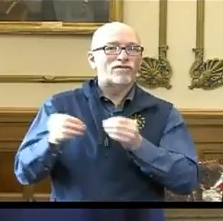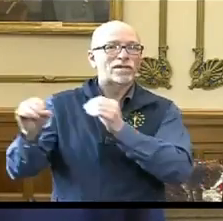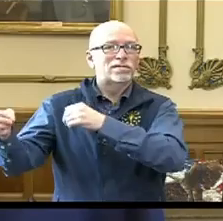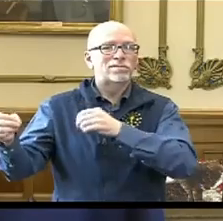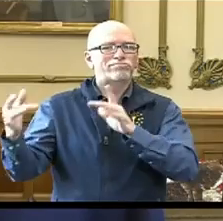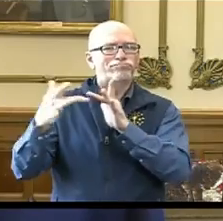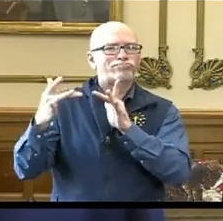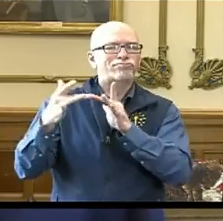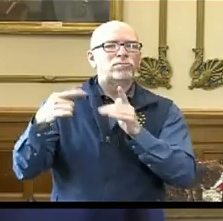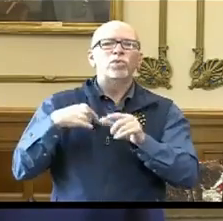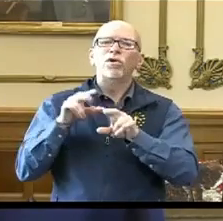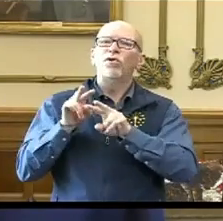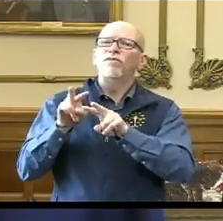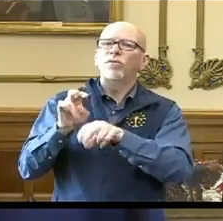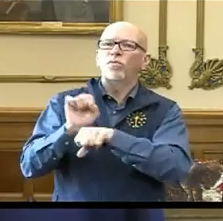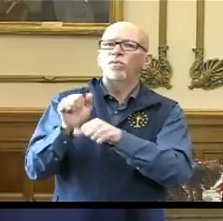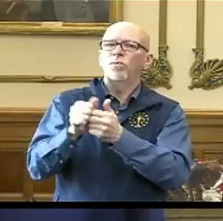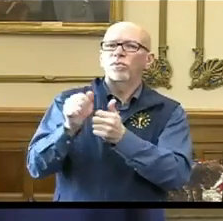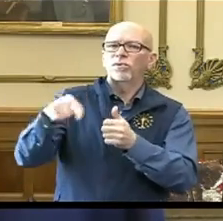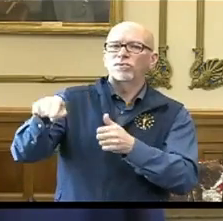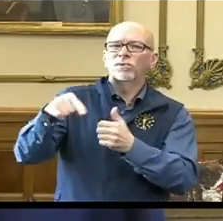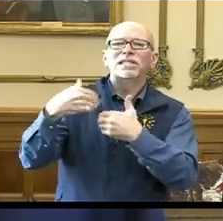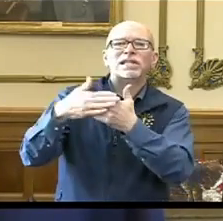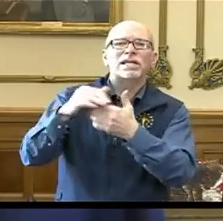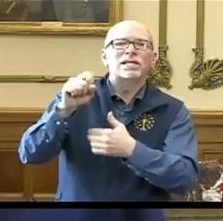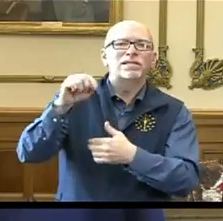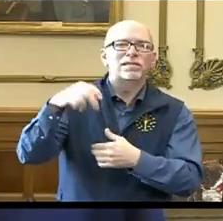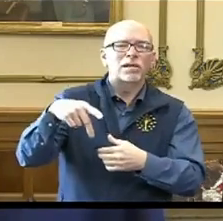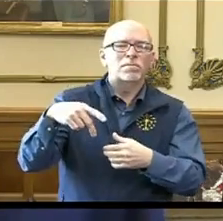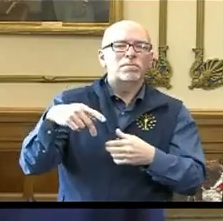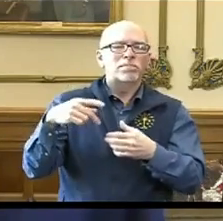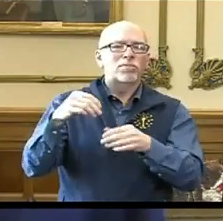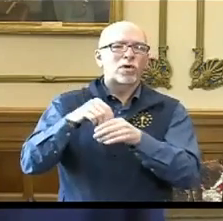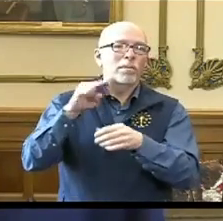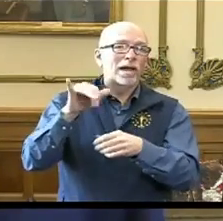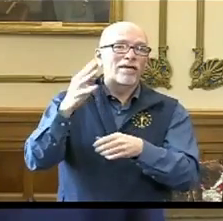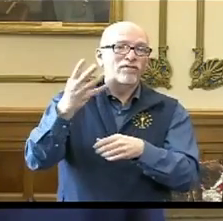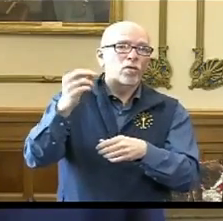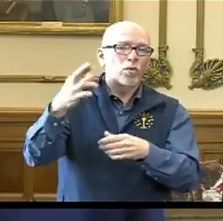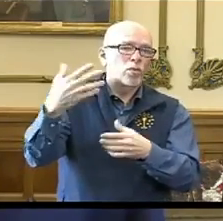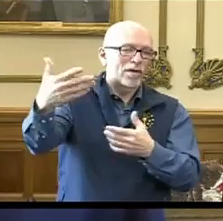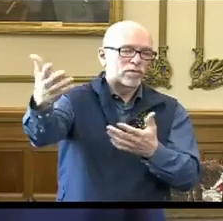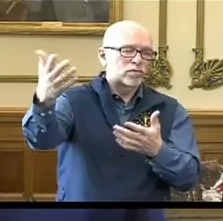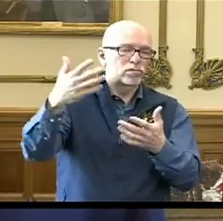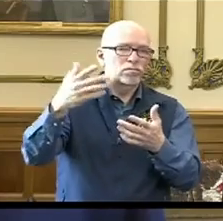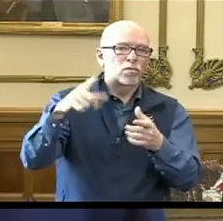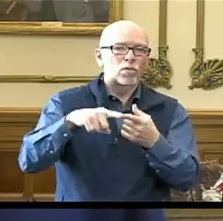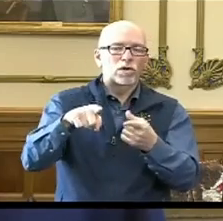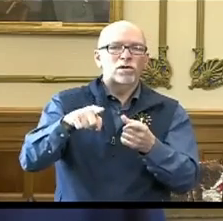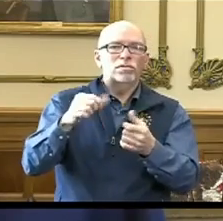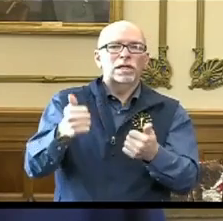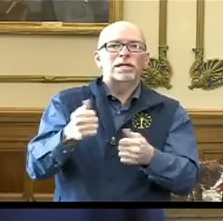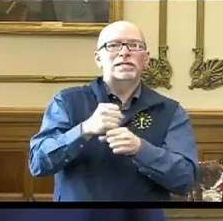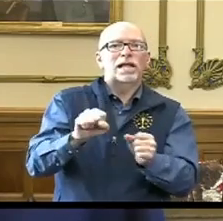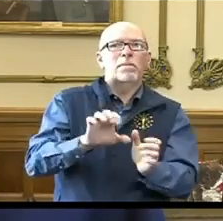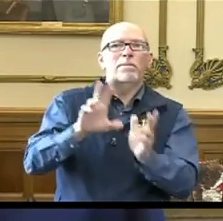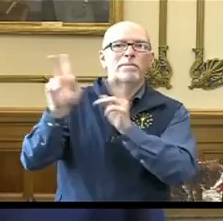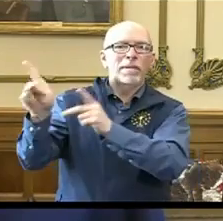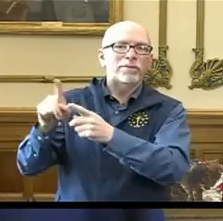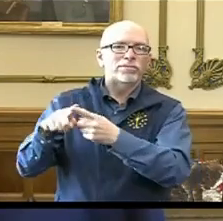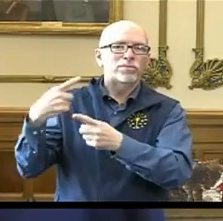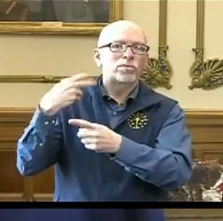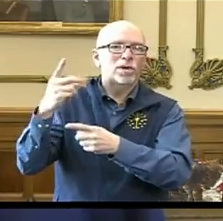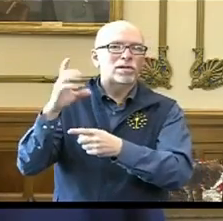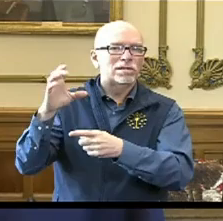look forward to working with you on that next step come May 4 or whenever it is that you're able to safely return